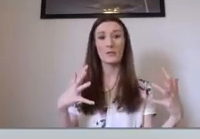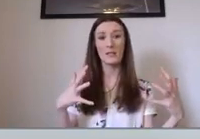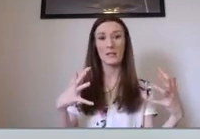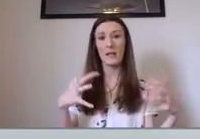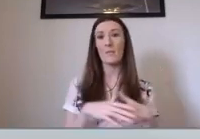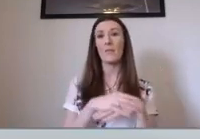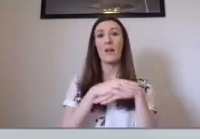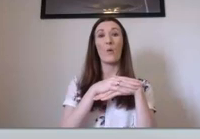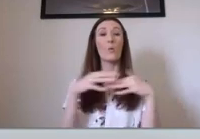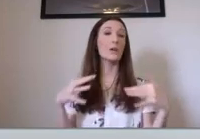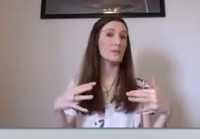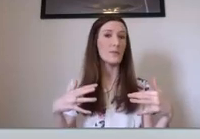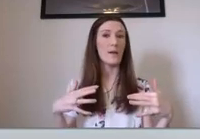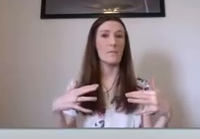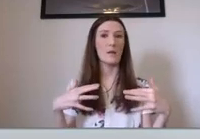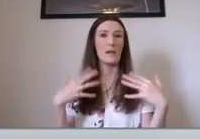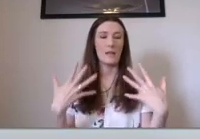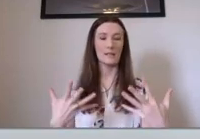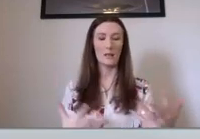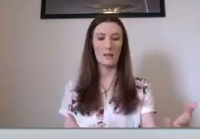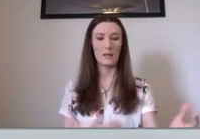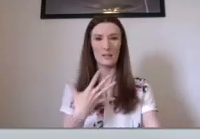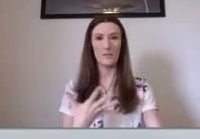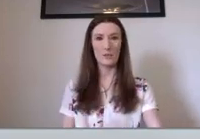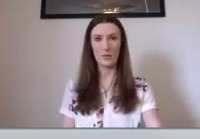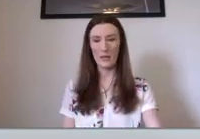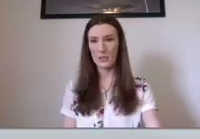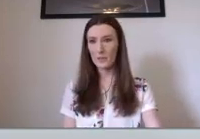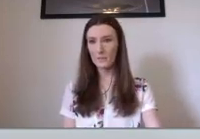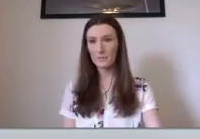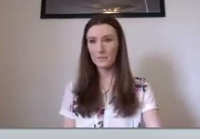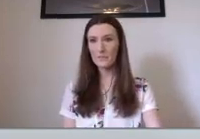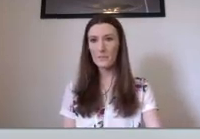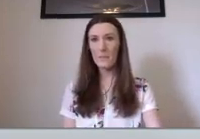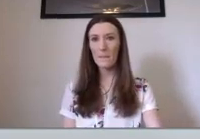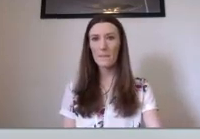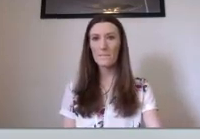comes naturally to them, that works for them, is a visual language.